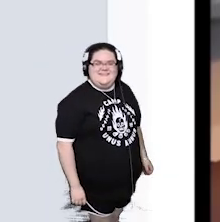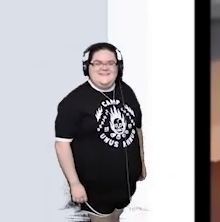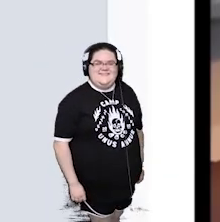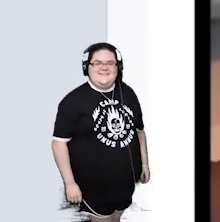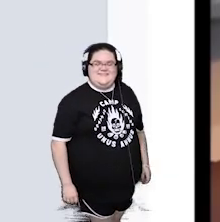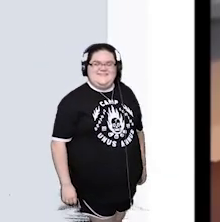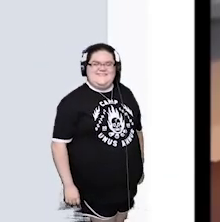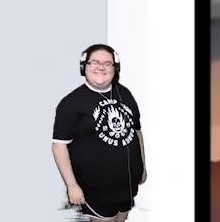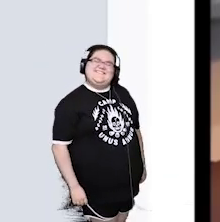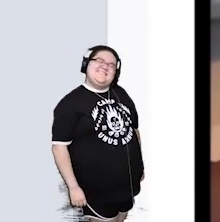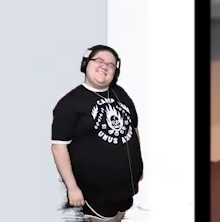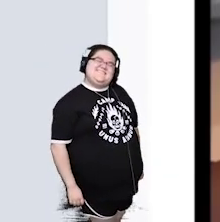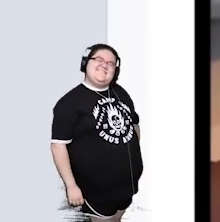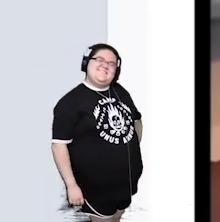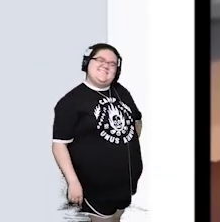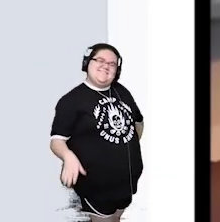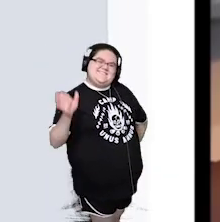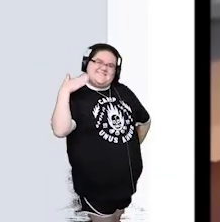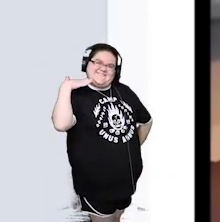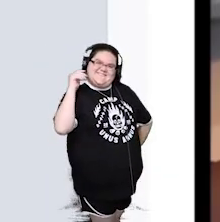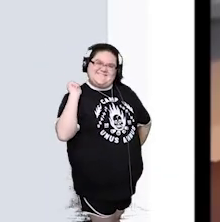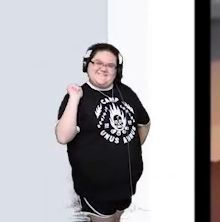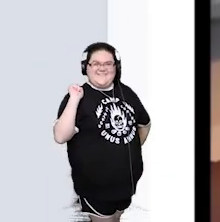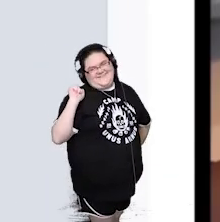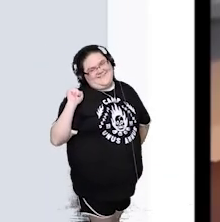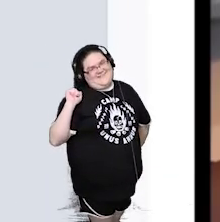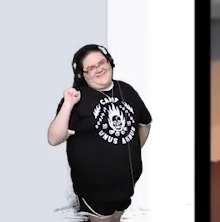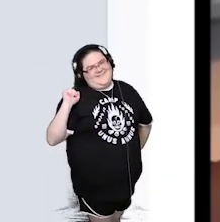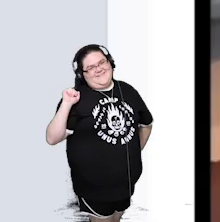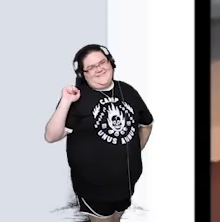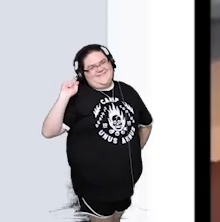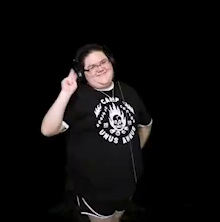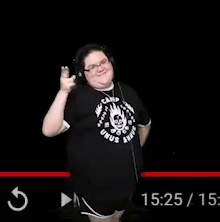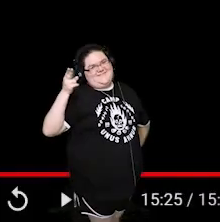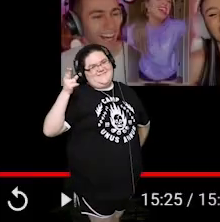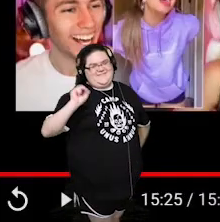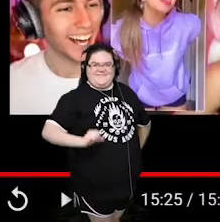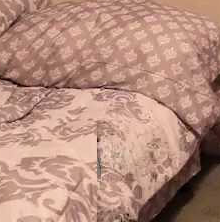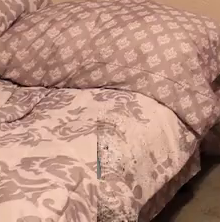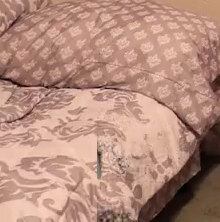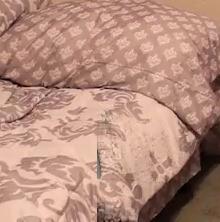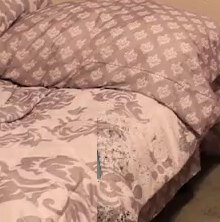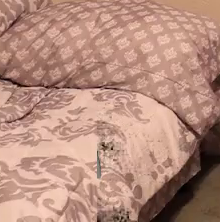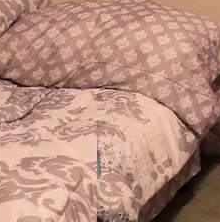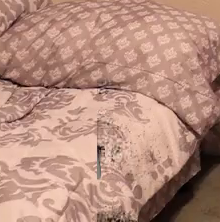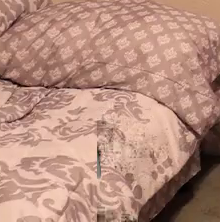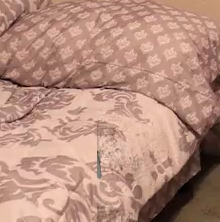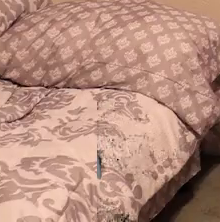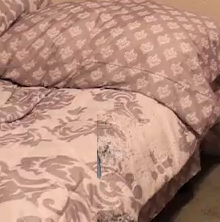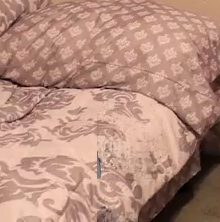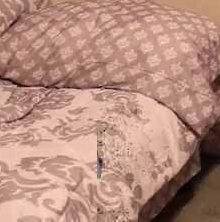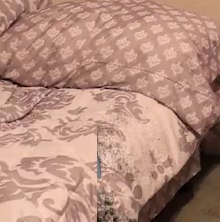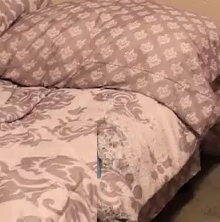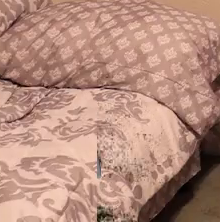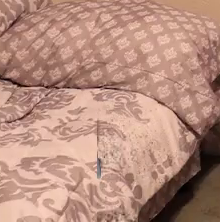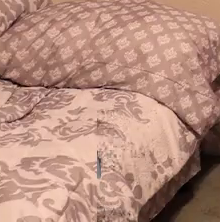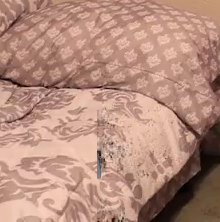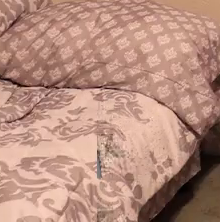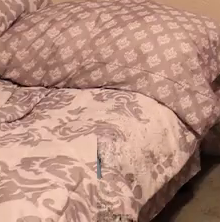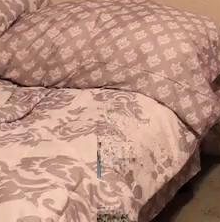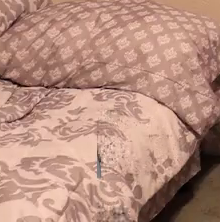where you can do that. Get signed up to the Reddit. Get posting. I'll see you all next time. Peace out. Well, Vikster.